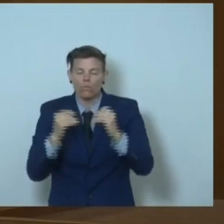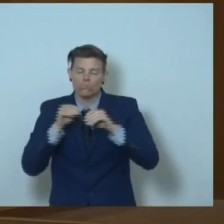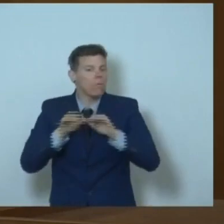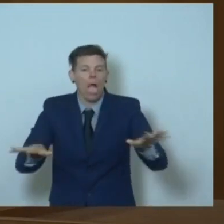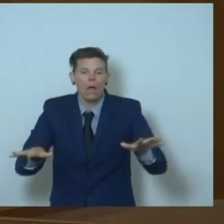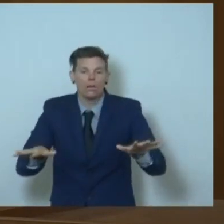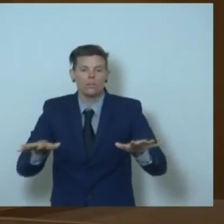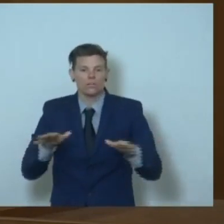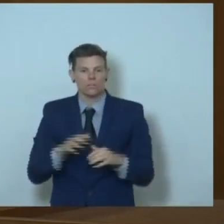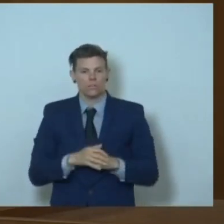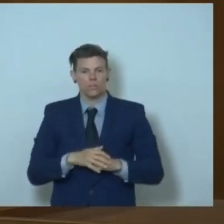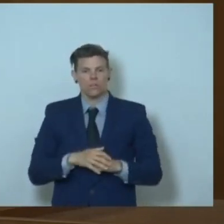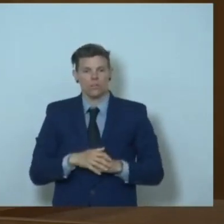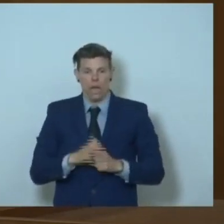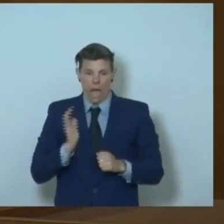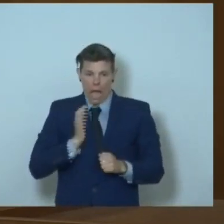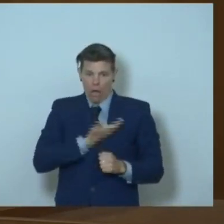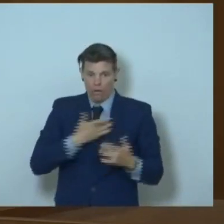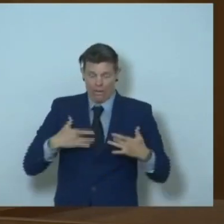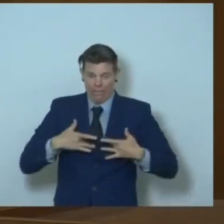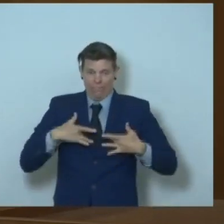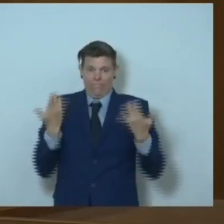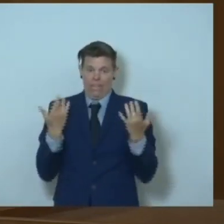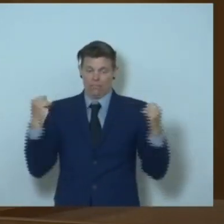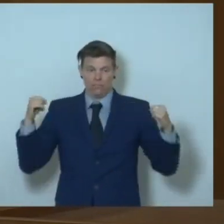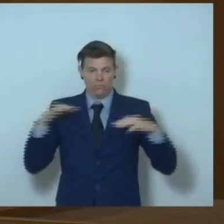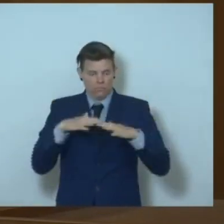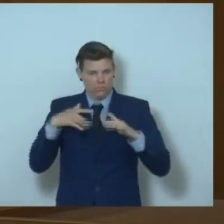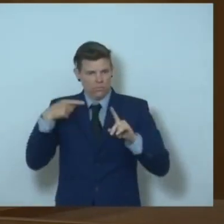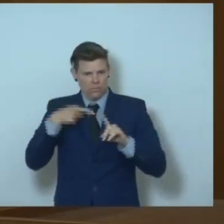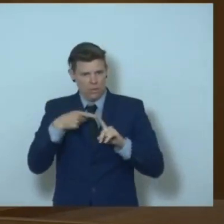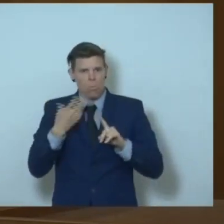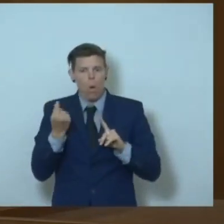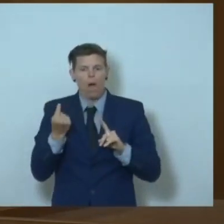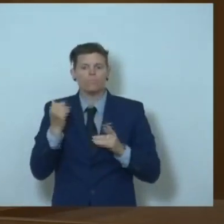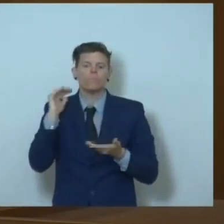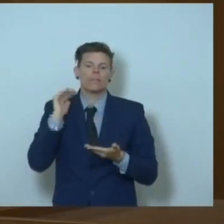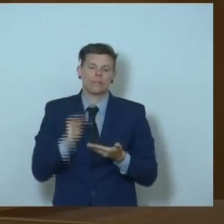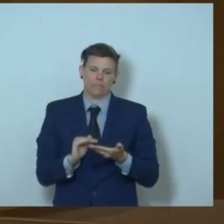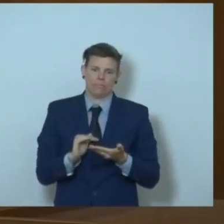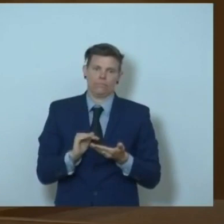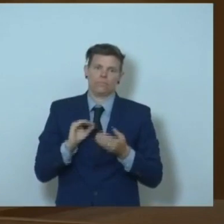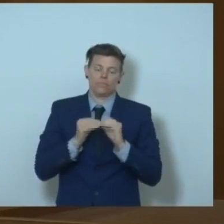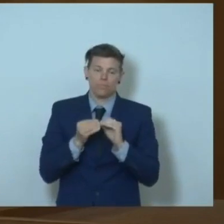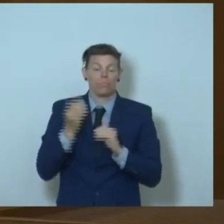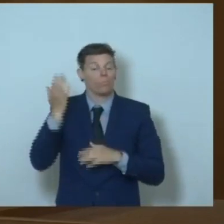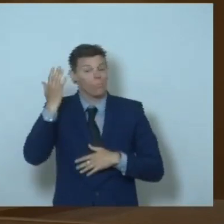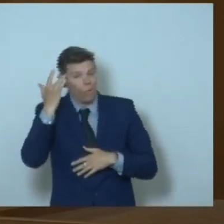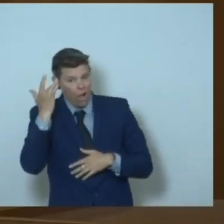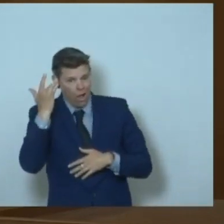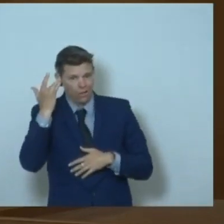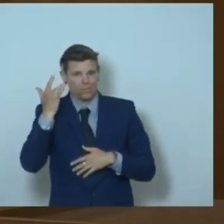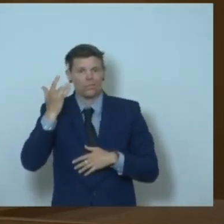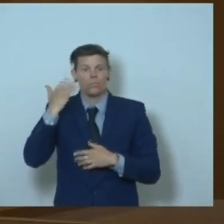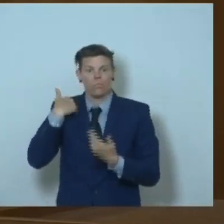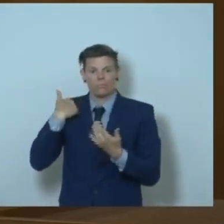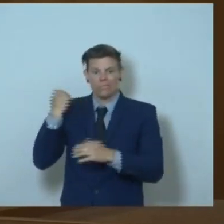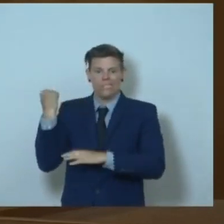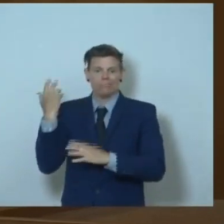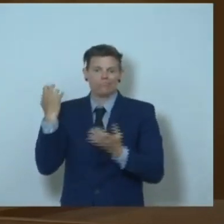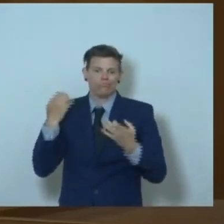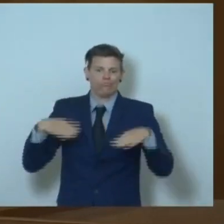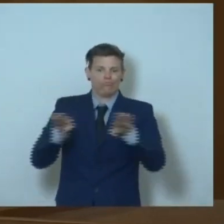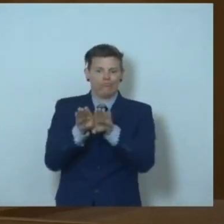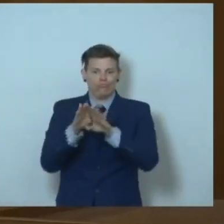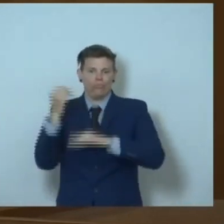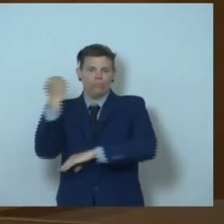spreader events in the United States so far have been more limited, and I think that's partly due to an immediate lockdown, but I talked previously